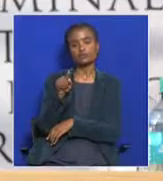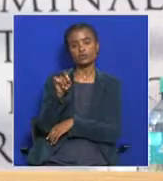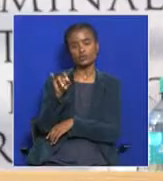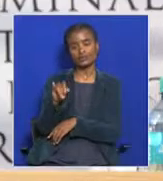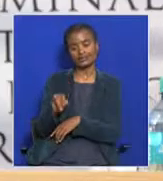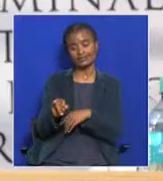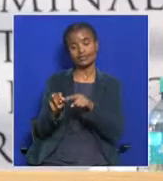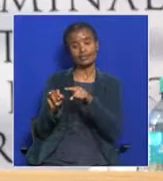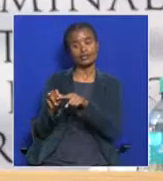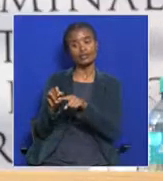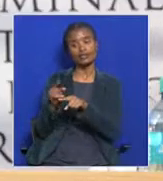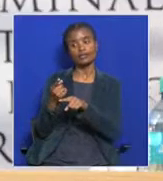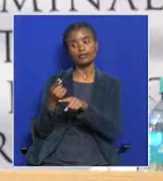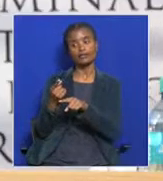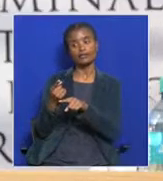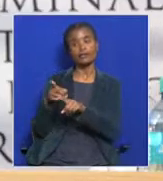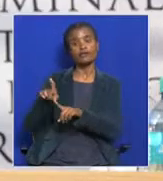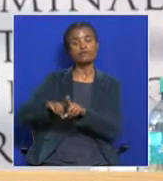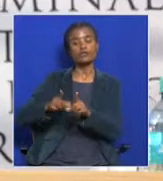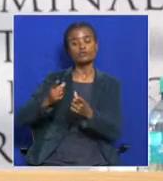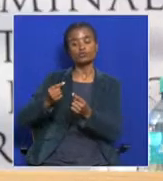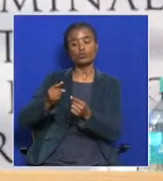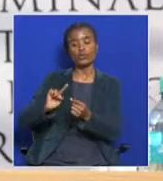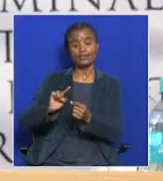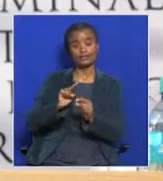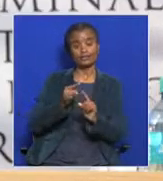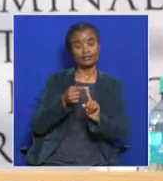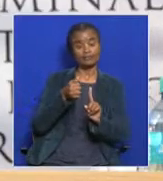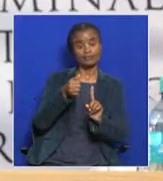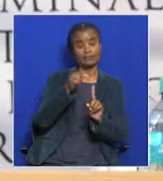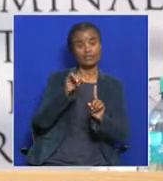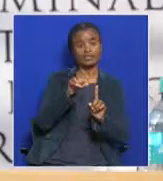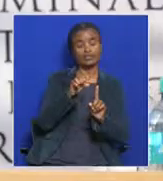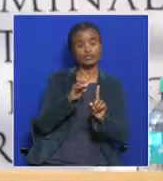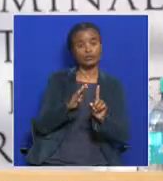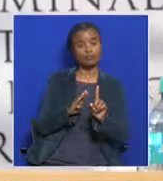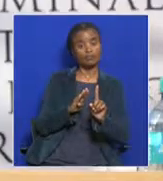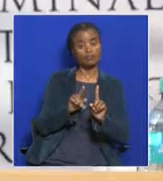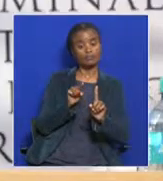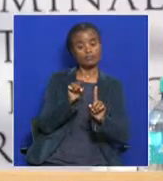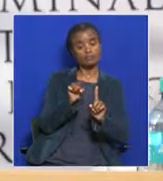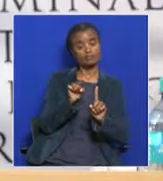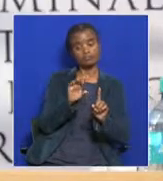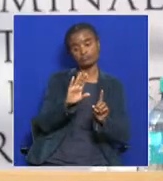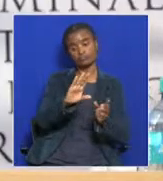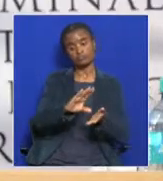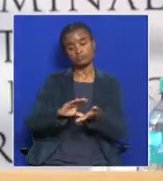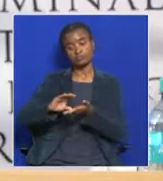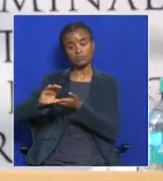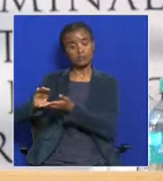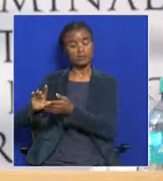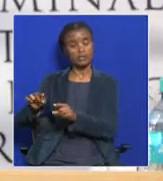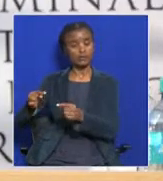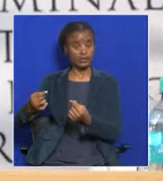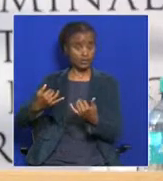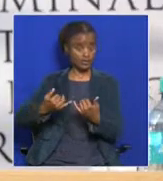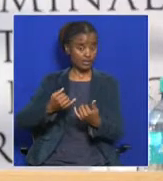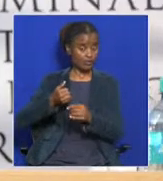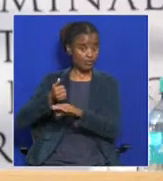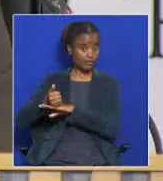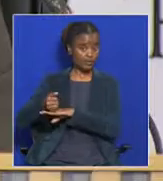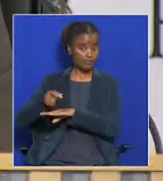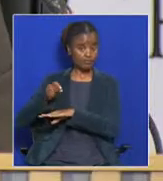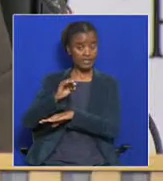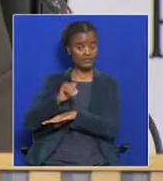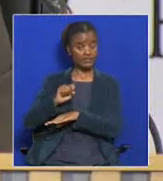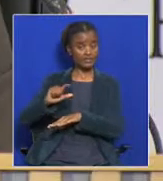Colonel Jacob's hands. Colonel Jacob's hands. Is that where we are headed? We are now going to blame FSL Amazimtoti for this,